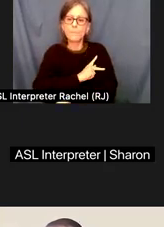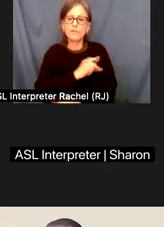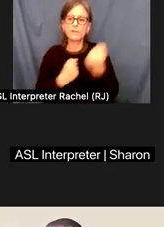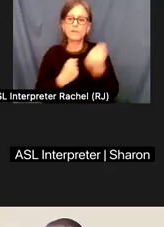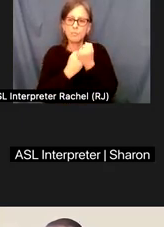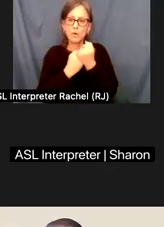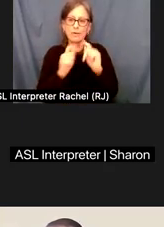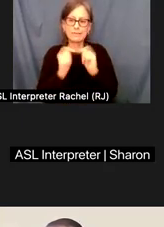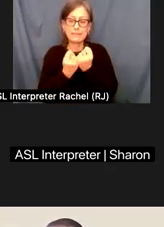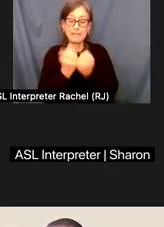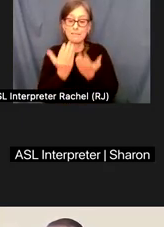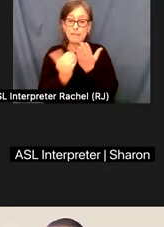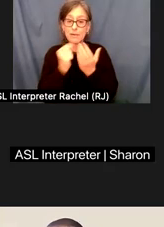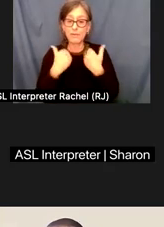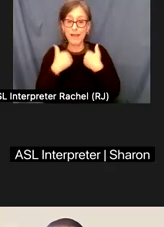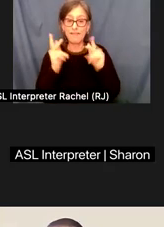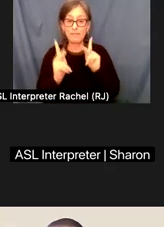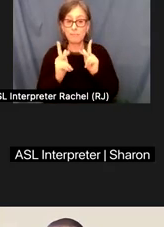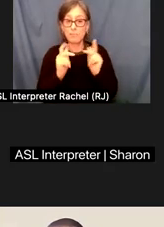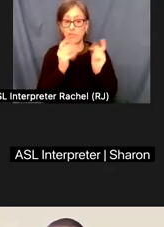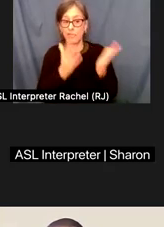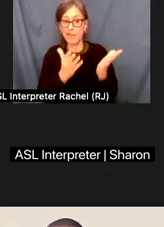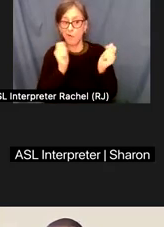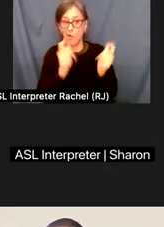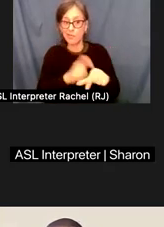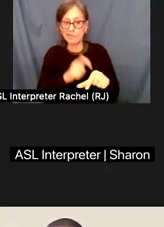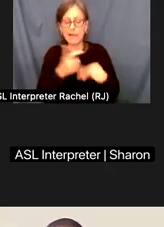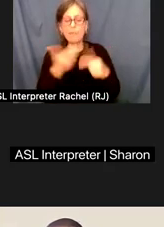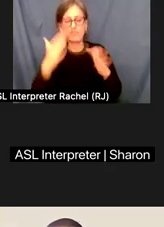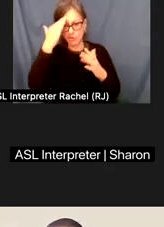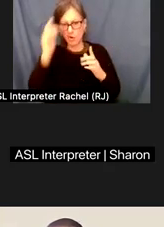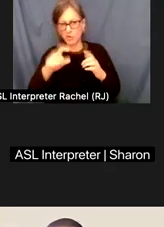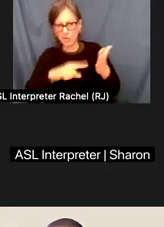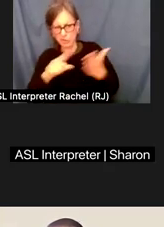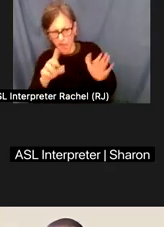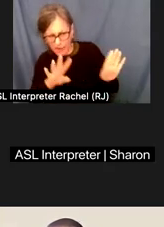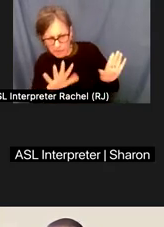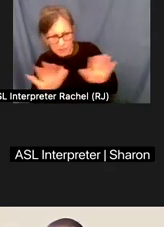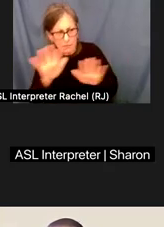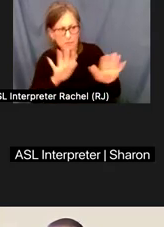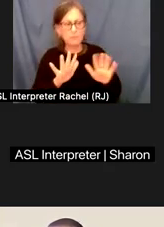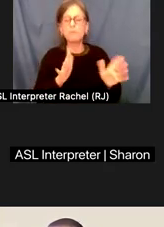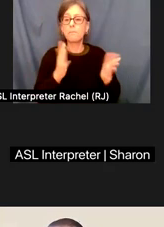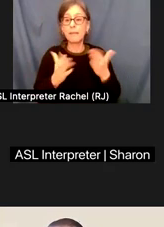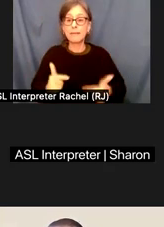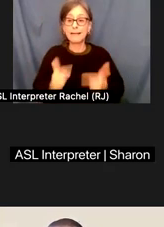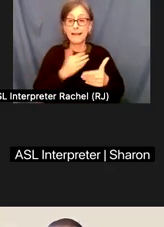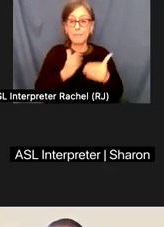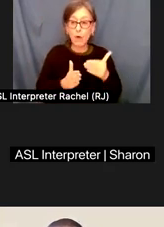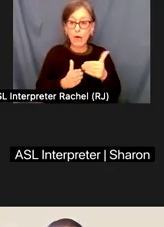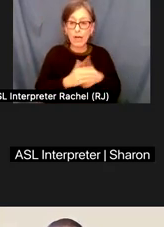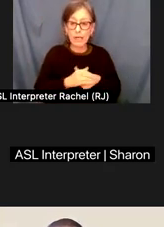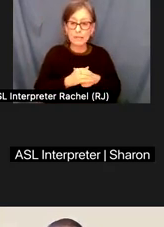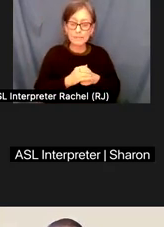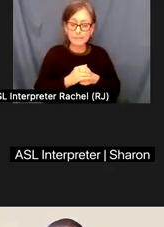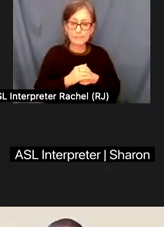there's not people who were there all the time, but are know that they need to go check on people. Could be your neighbors